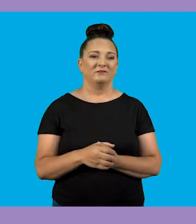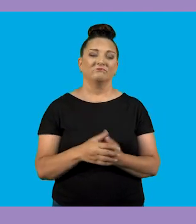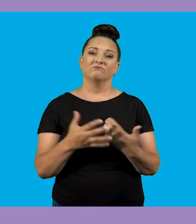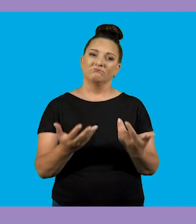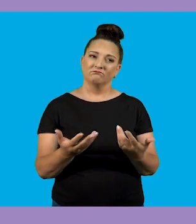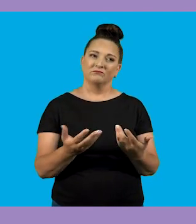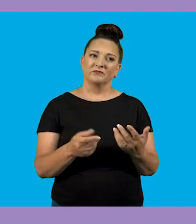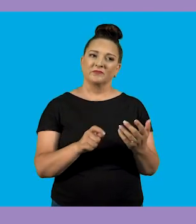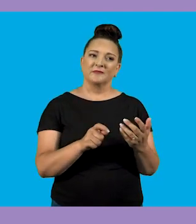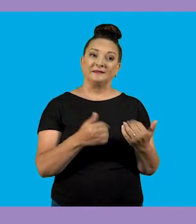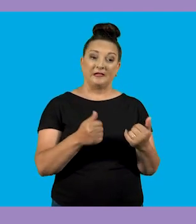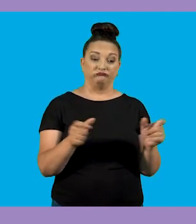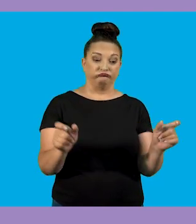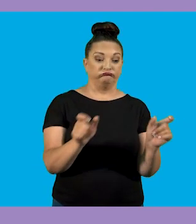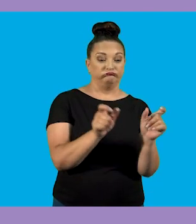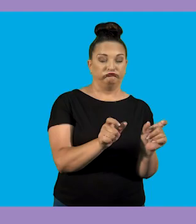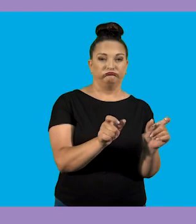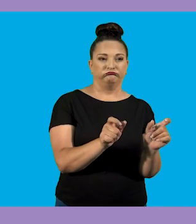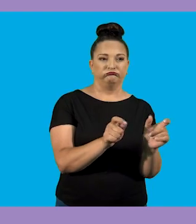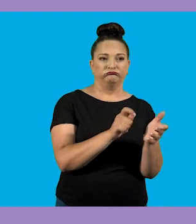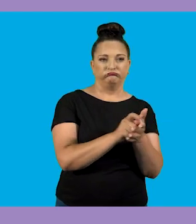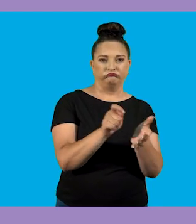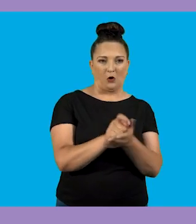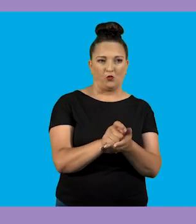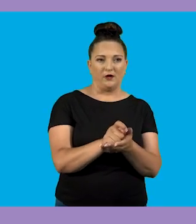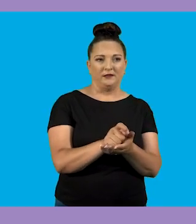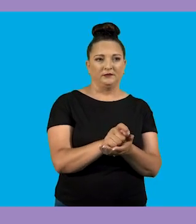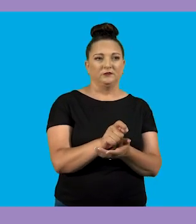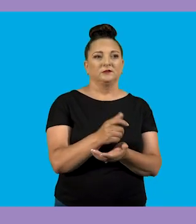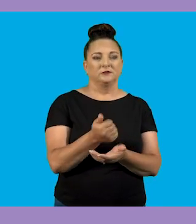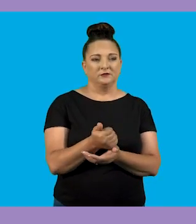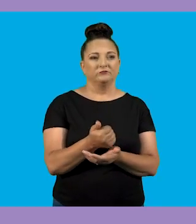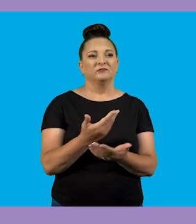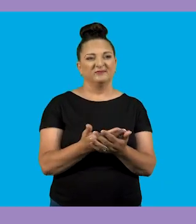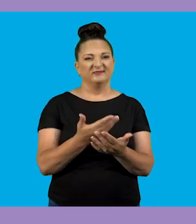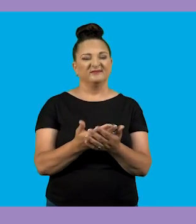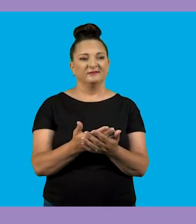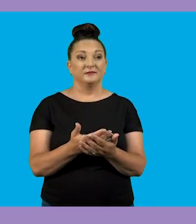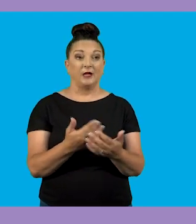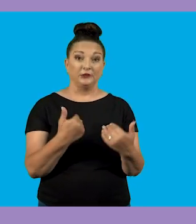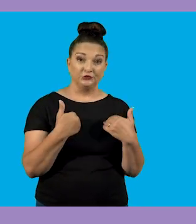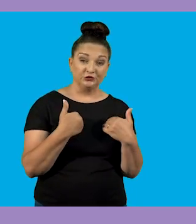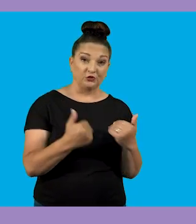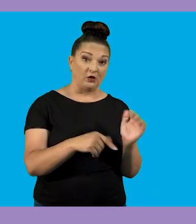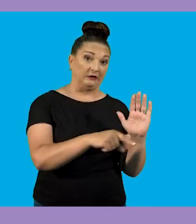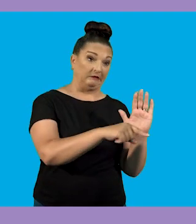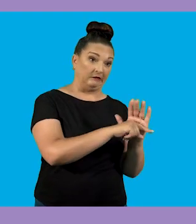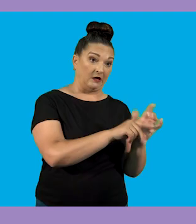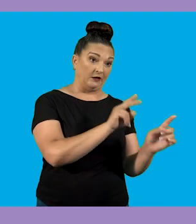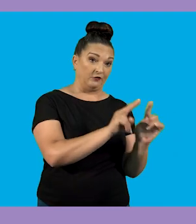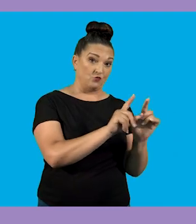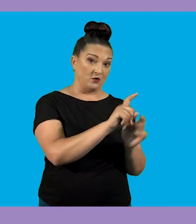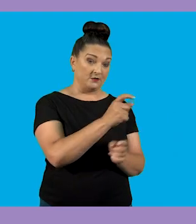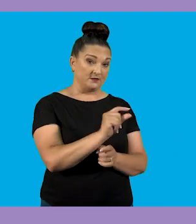So let us just write them next to each other so that it is easier for us to calculate them. I'm going to start there with